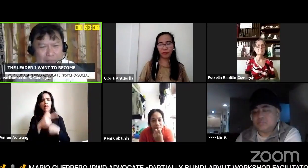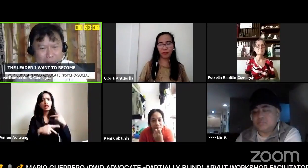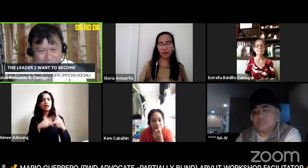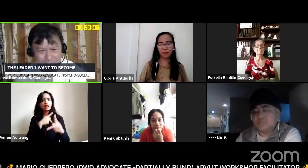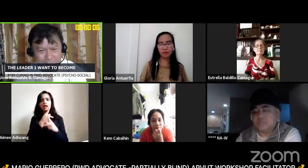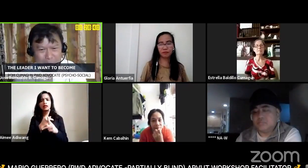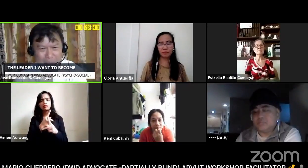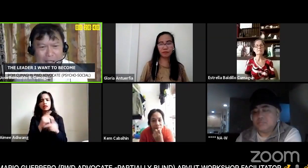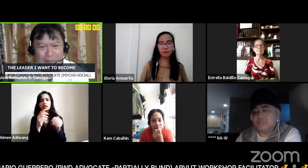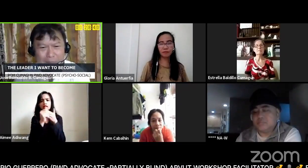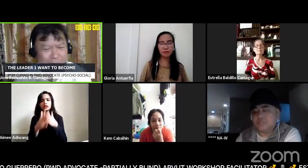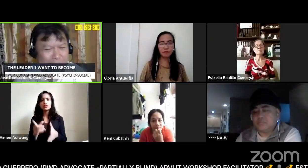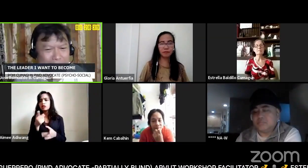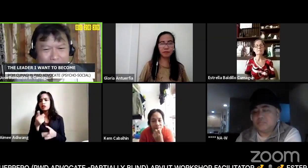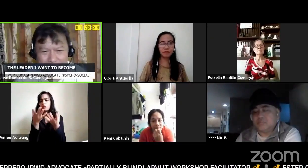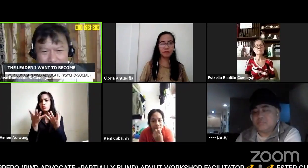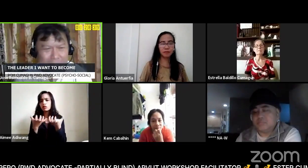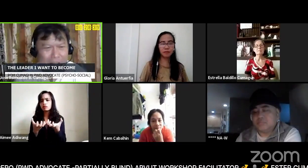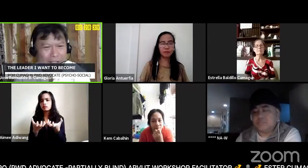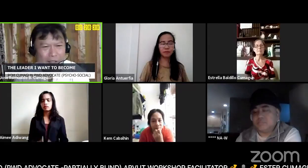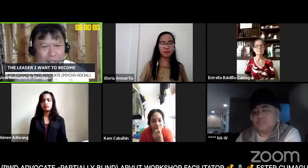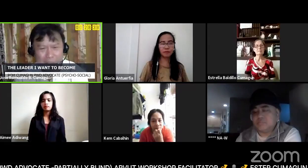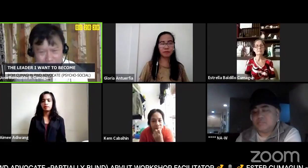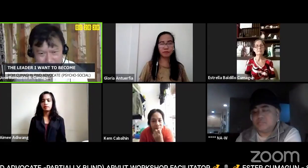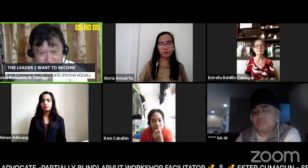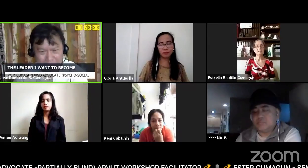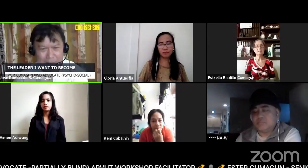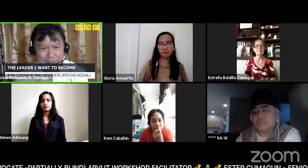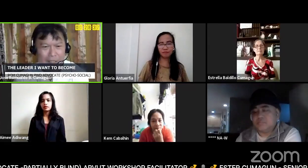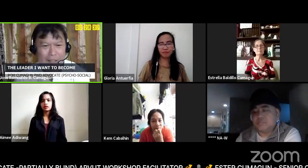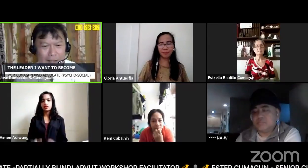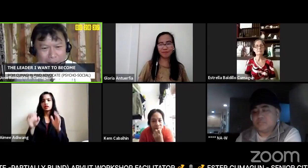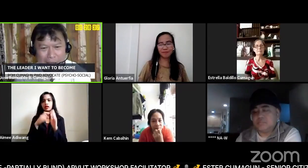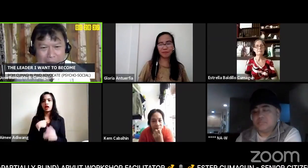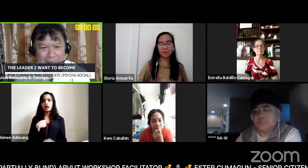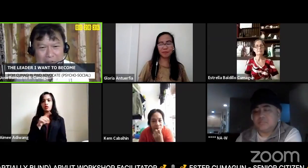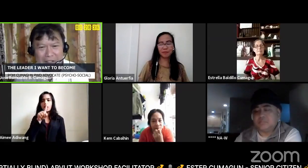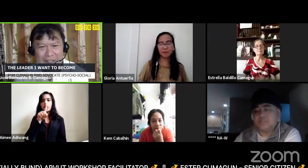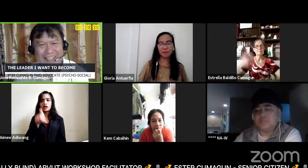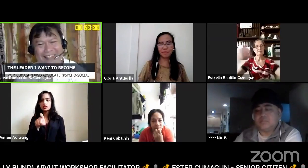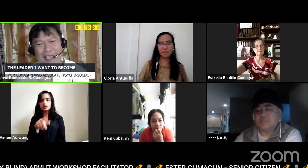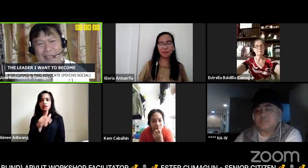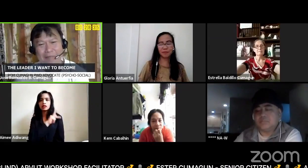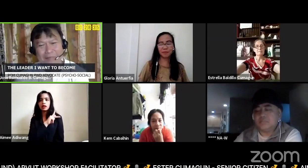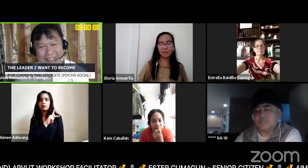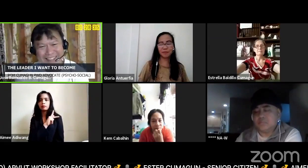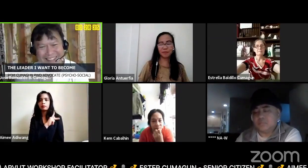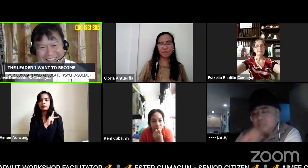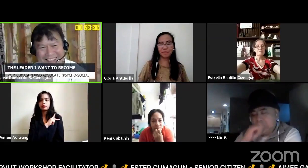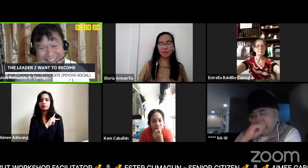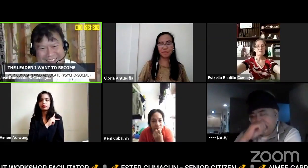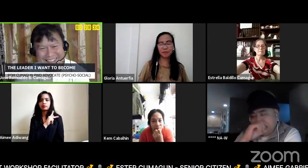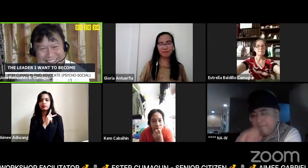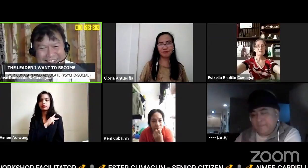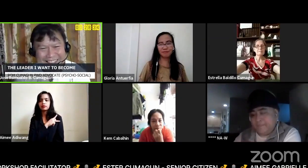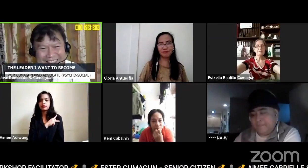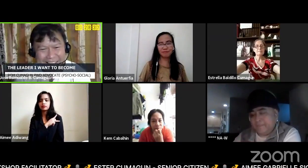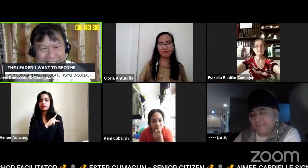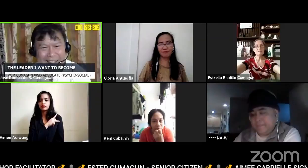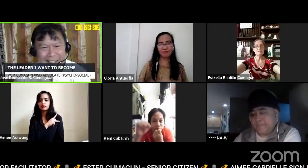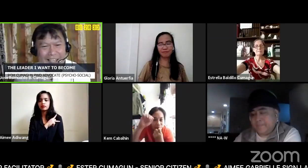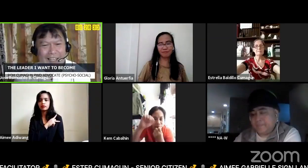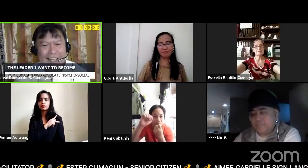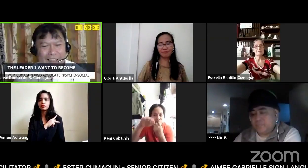what kind of leader do you want to become? I think I should ask Kem first. Kem,